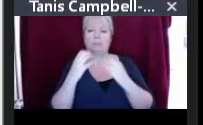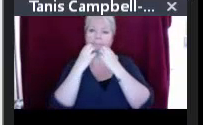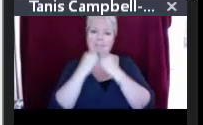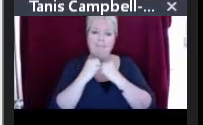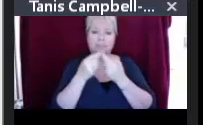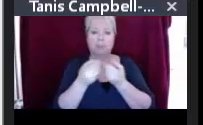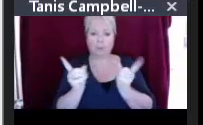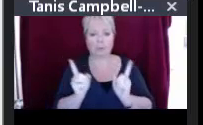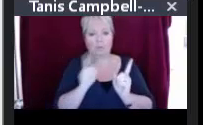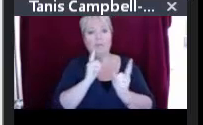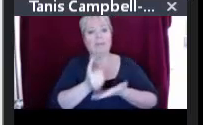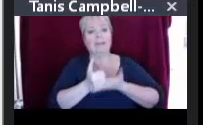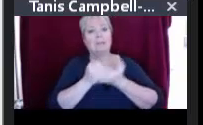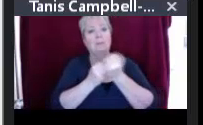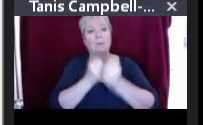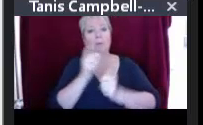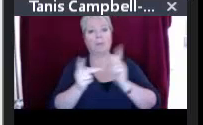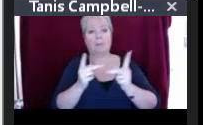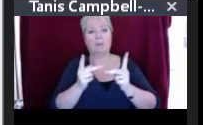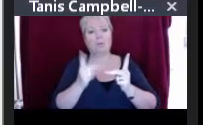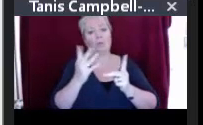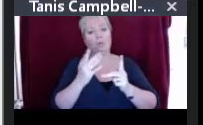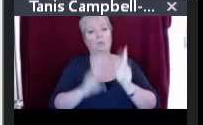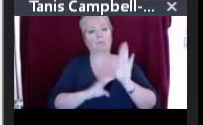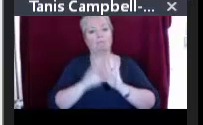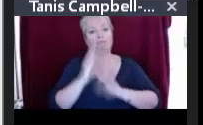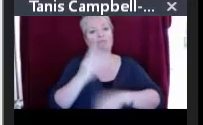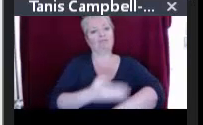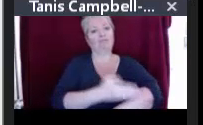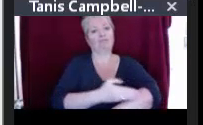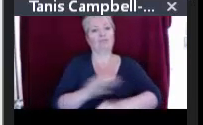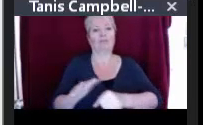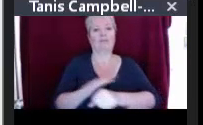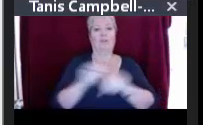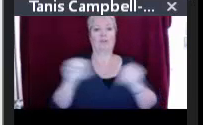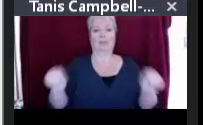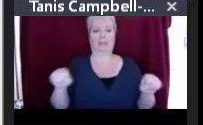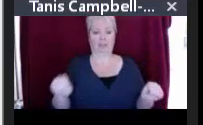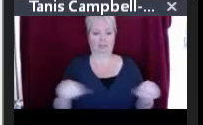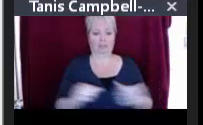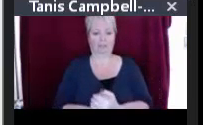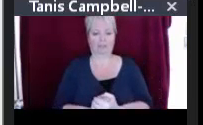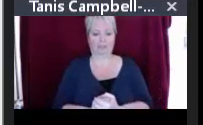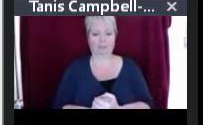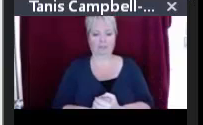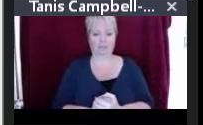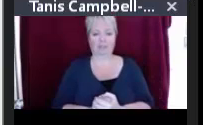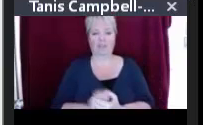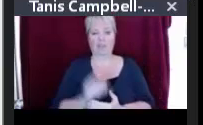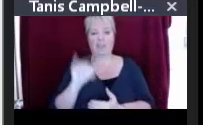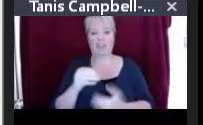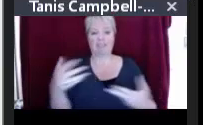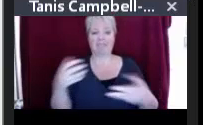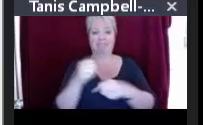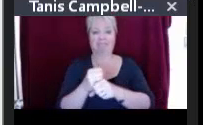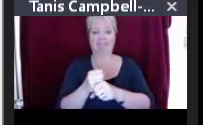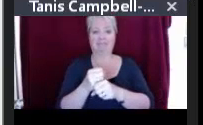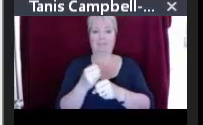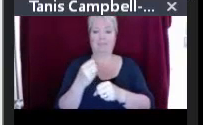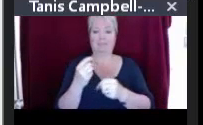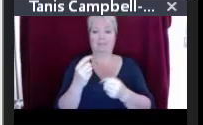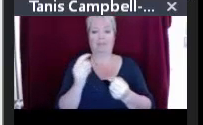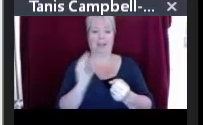full potential. So I hope that gives you a pretty good idea of what we do here on the ground at Make a Change